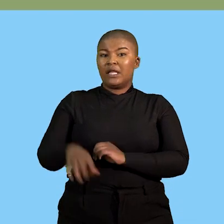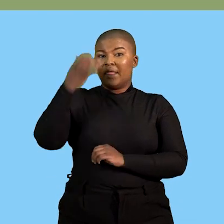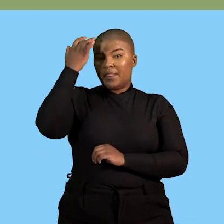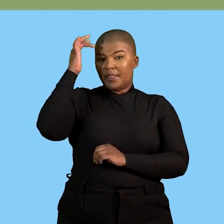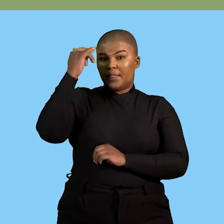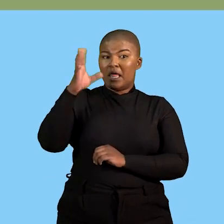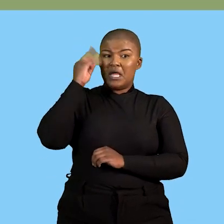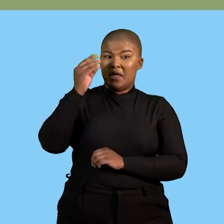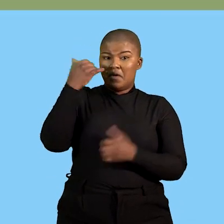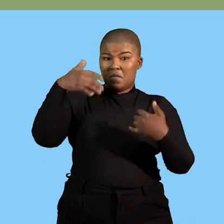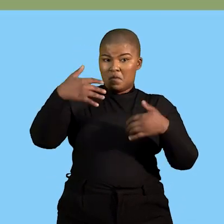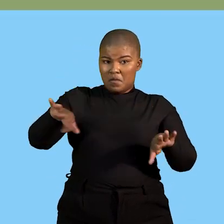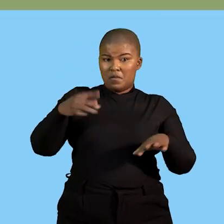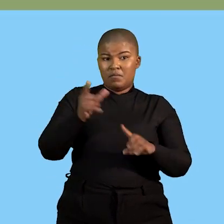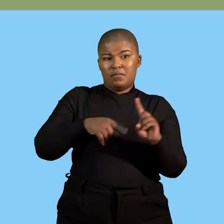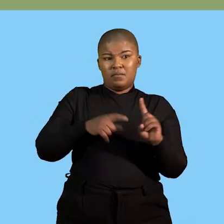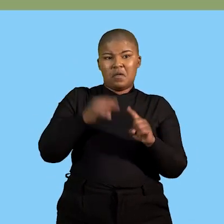instructions